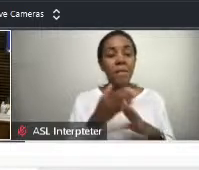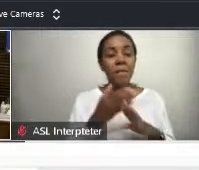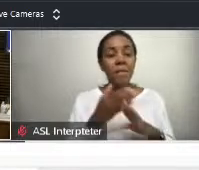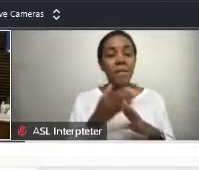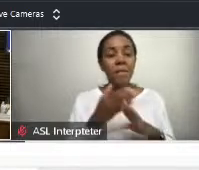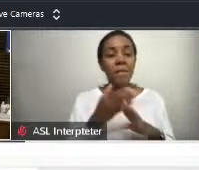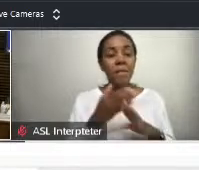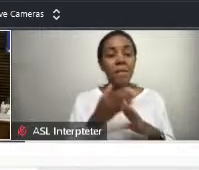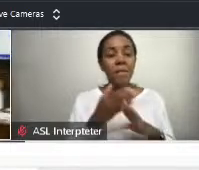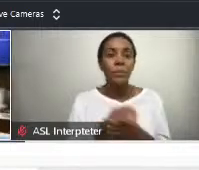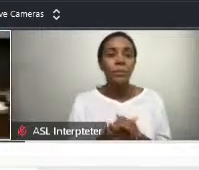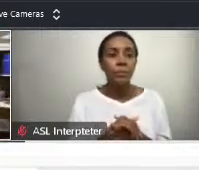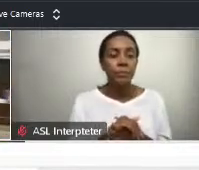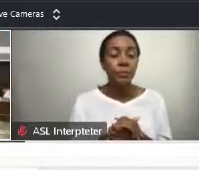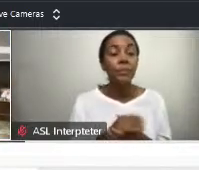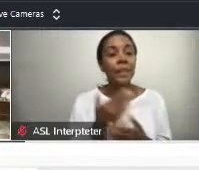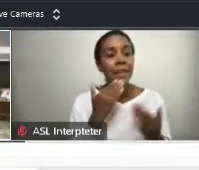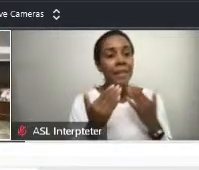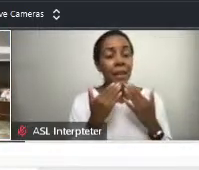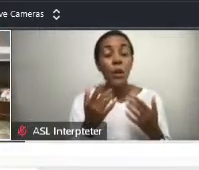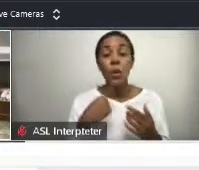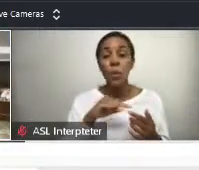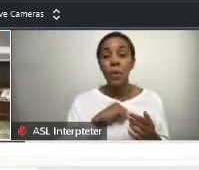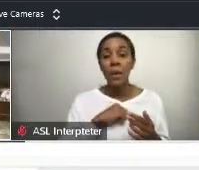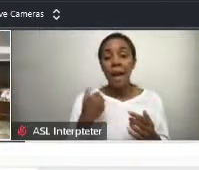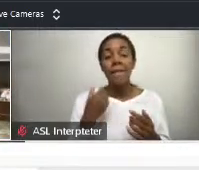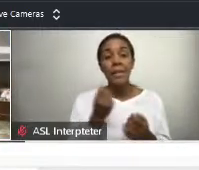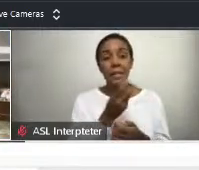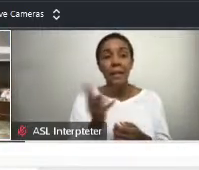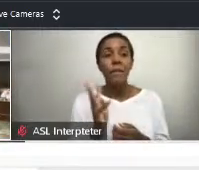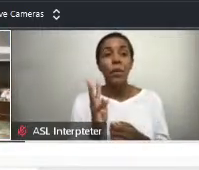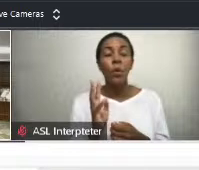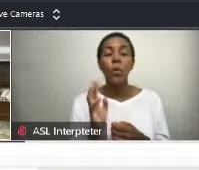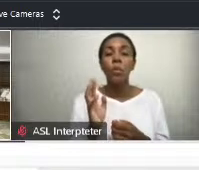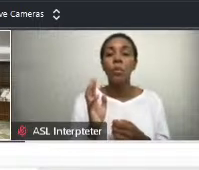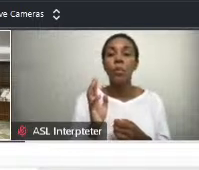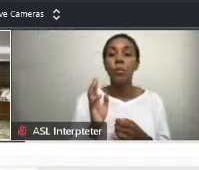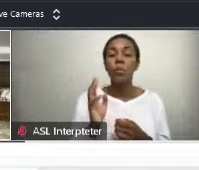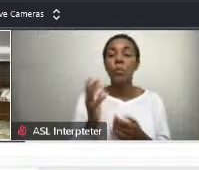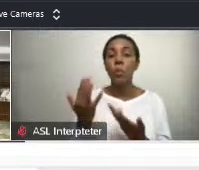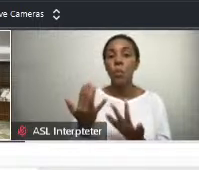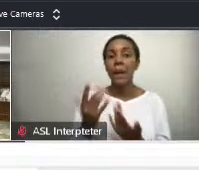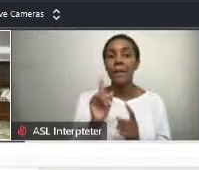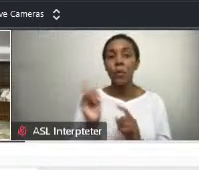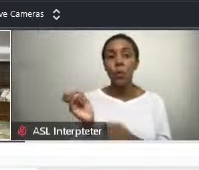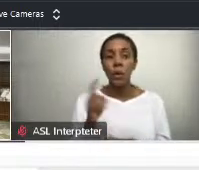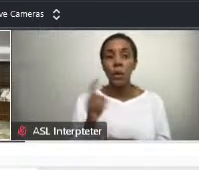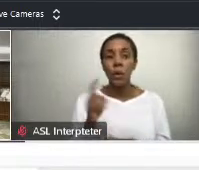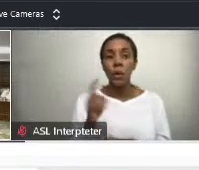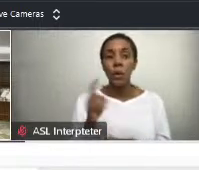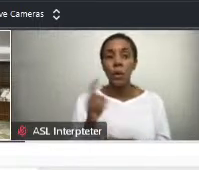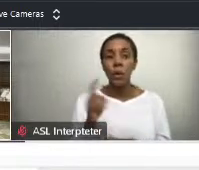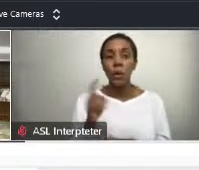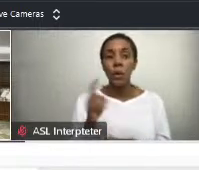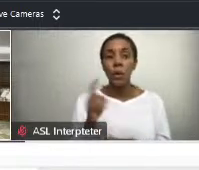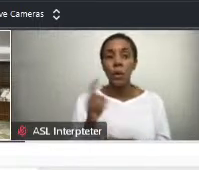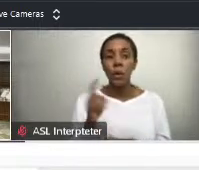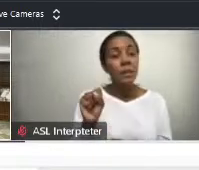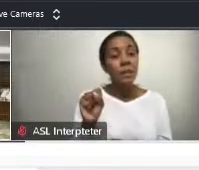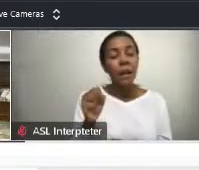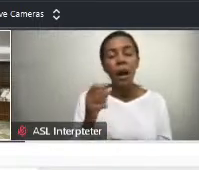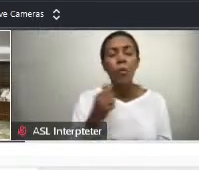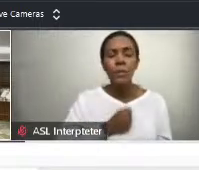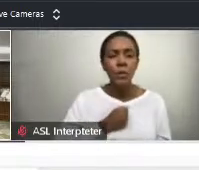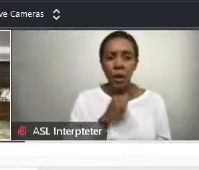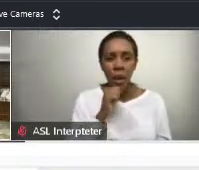Thank you, Councilman Carlisle. We have several council members in the queue. Councilman Jones, the floor is yours. Good, sir. Councilman, not